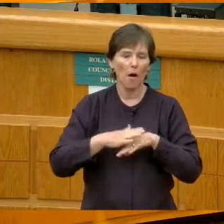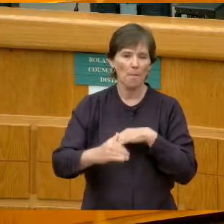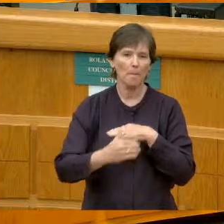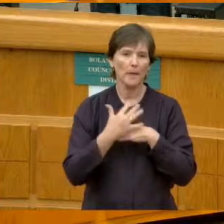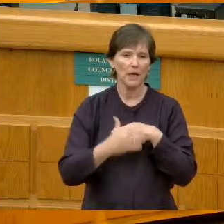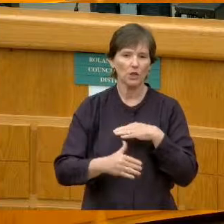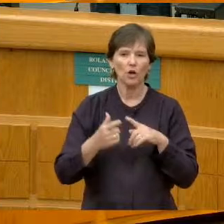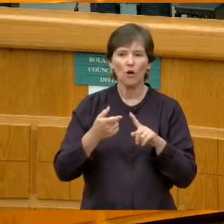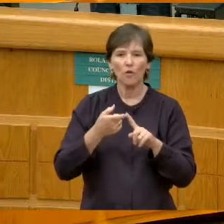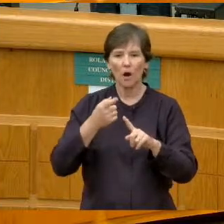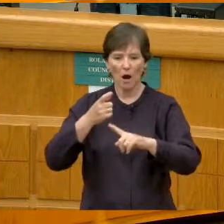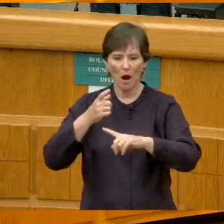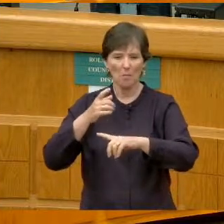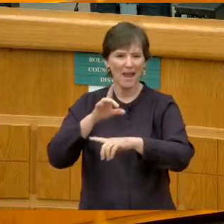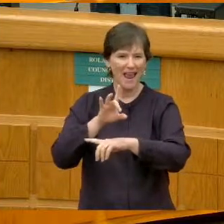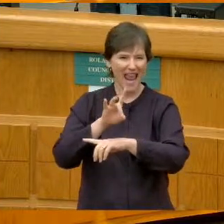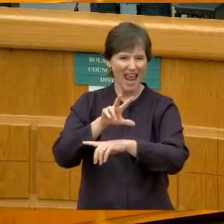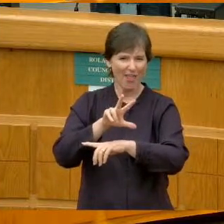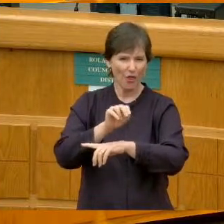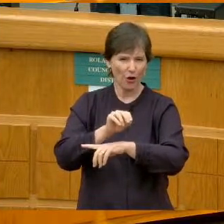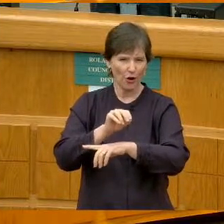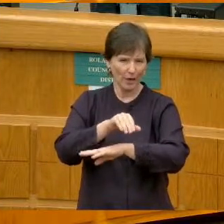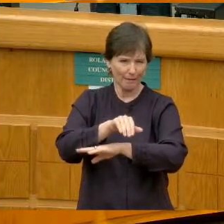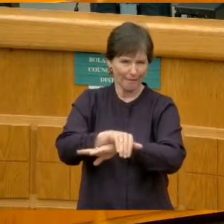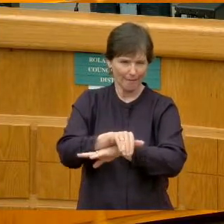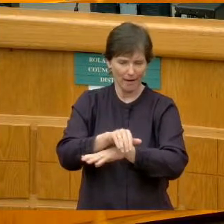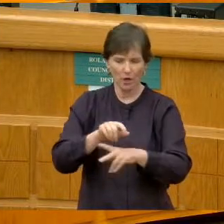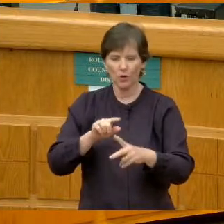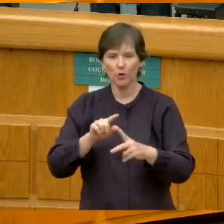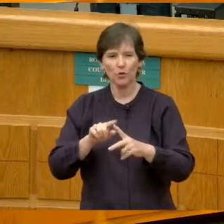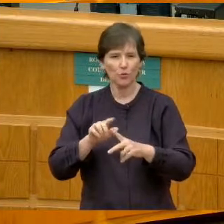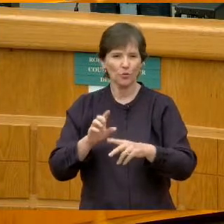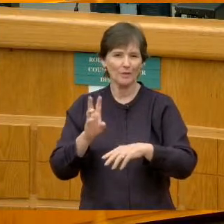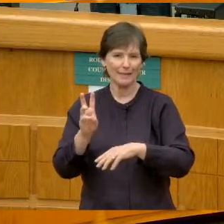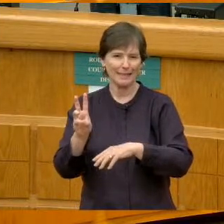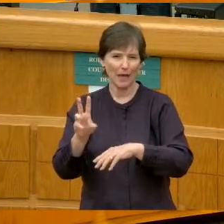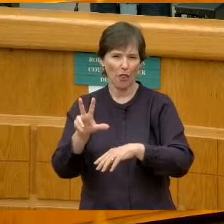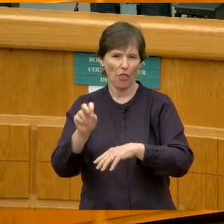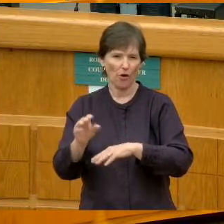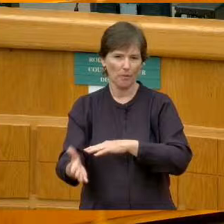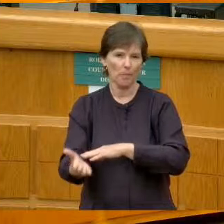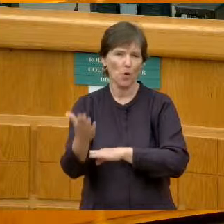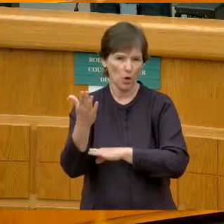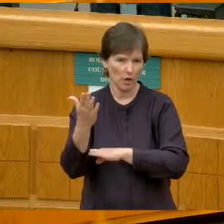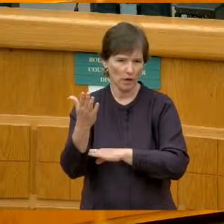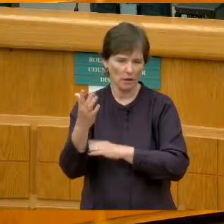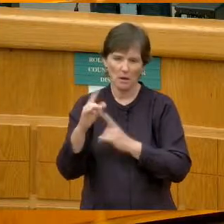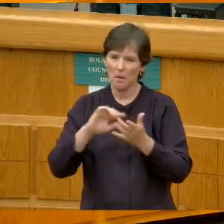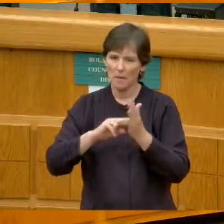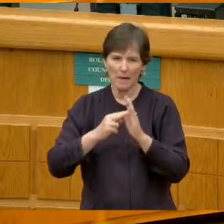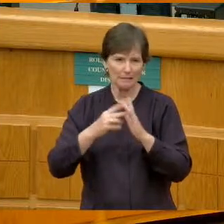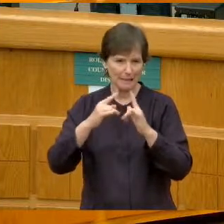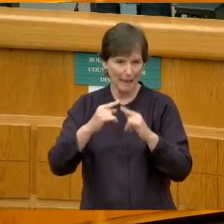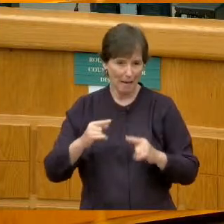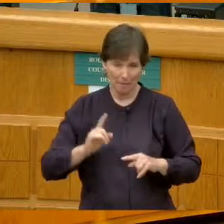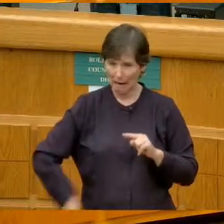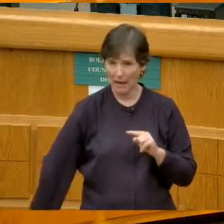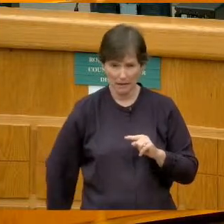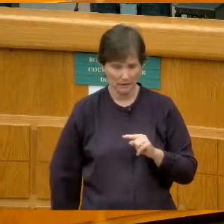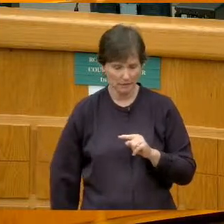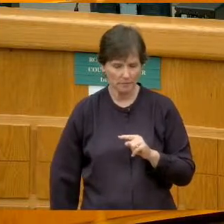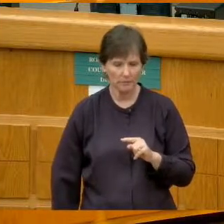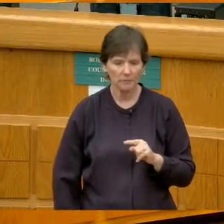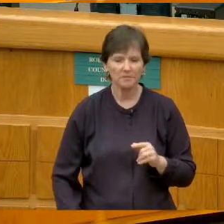sunup or from 8:30 to 6 a.m., so no overnight camping. Can I pitch a tent, whether it's one of those